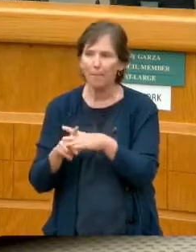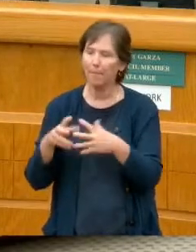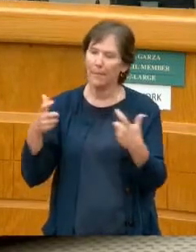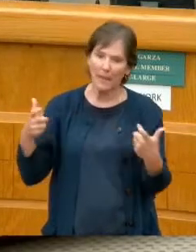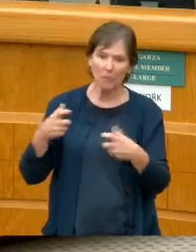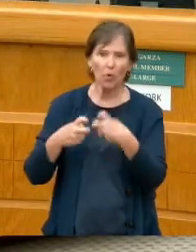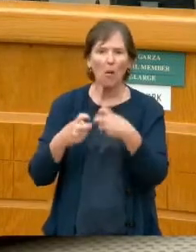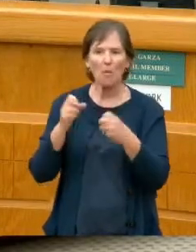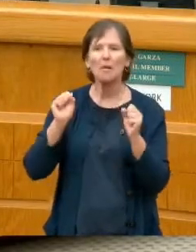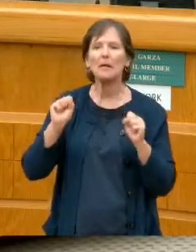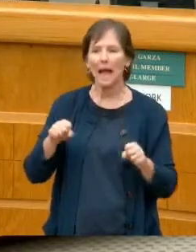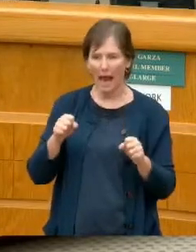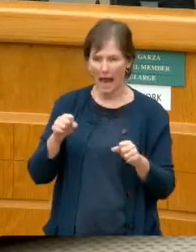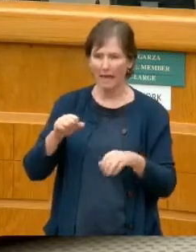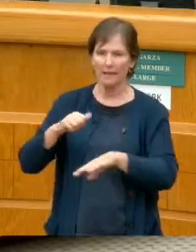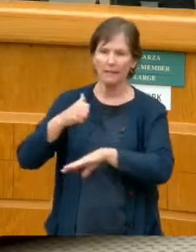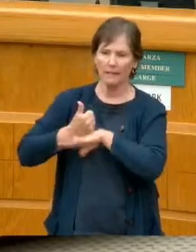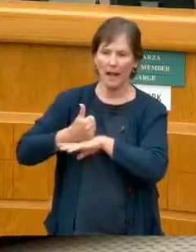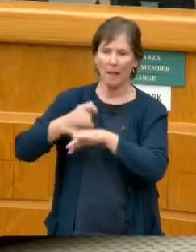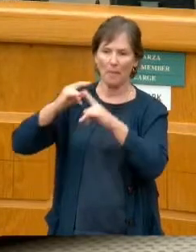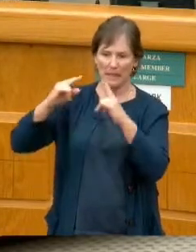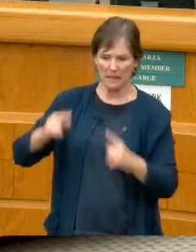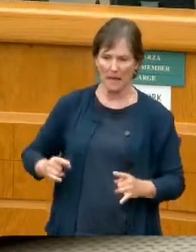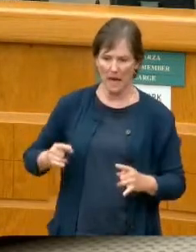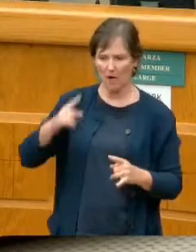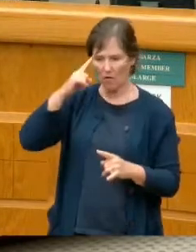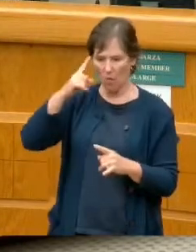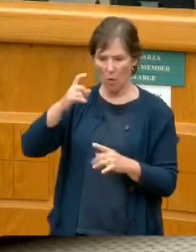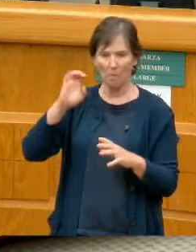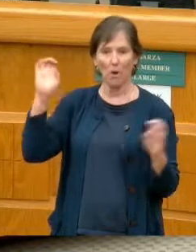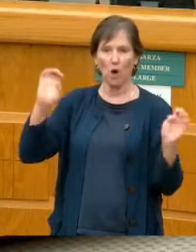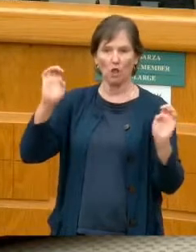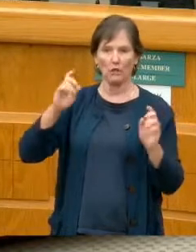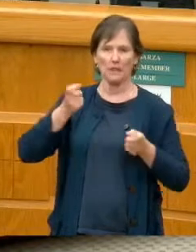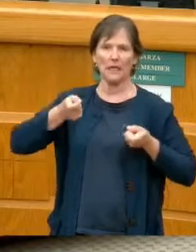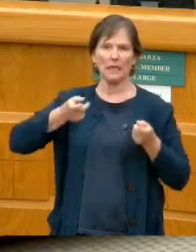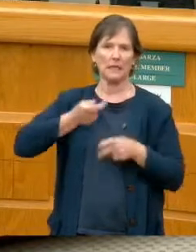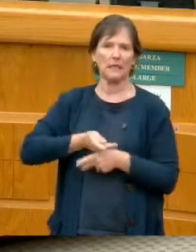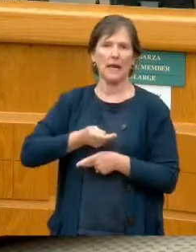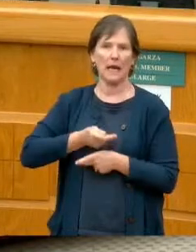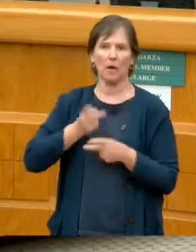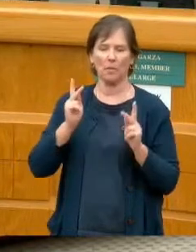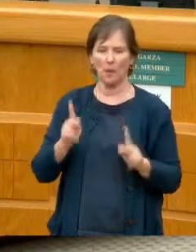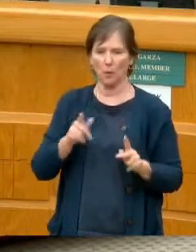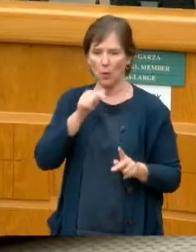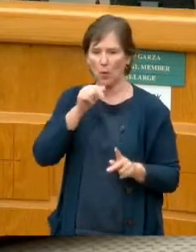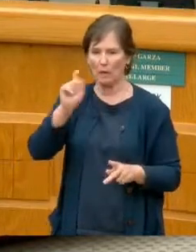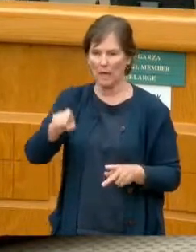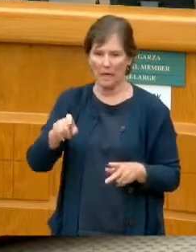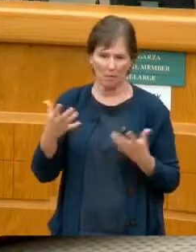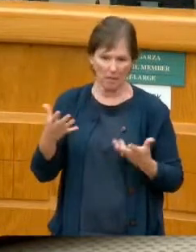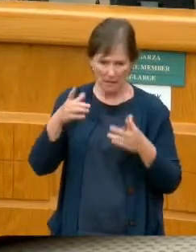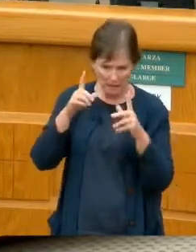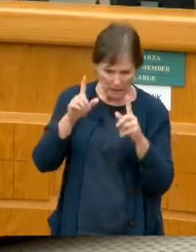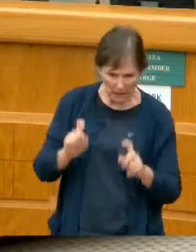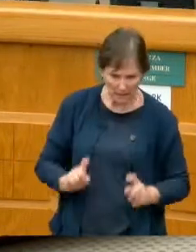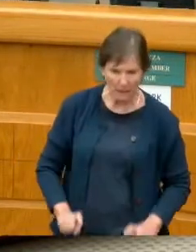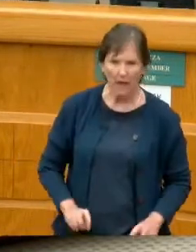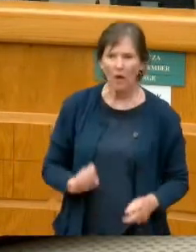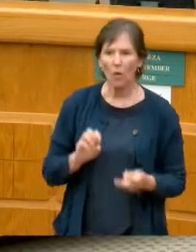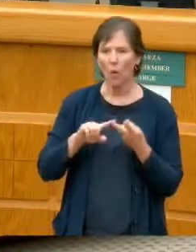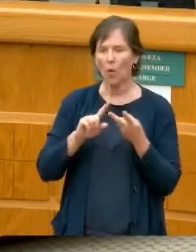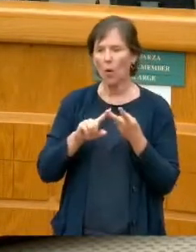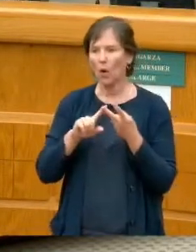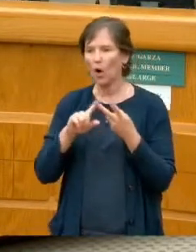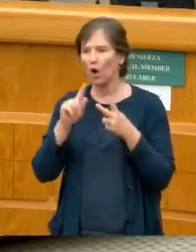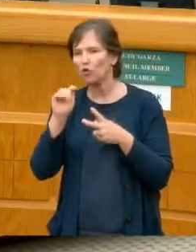testing, for any type of event that might need to necessitate extra space. What I